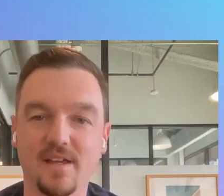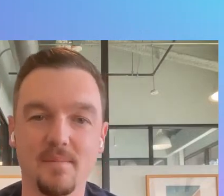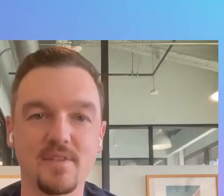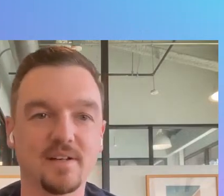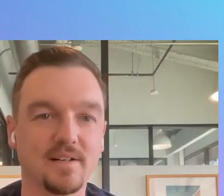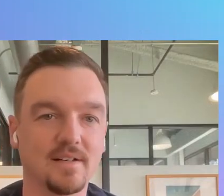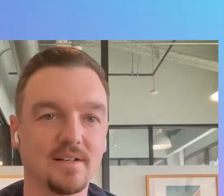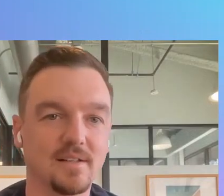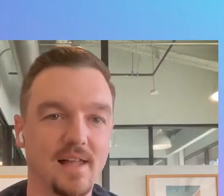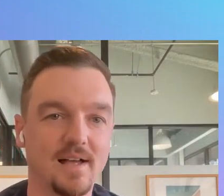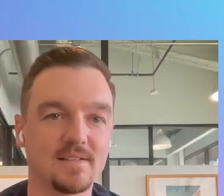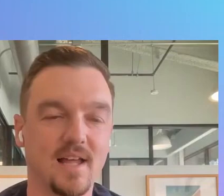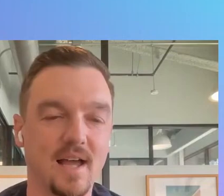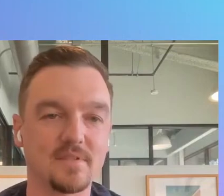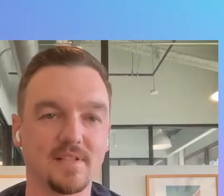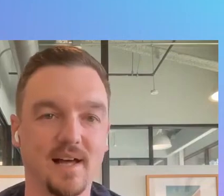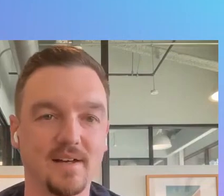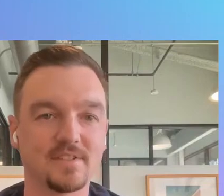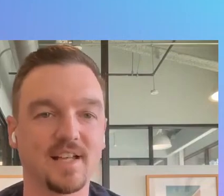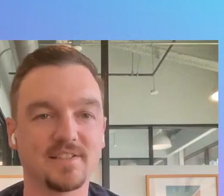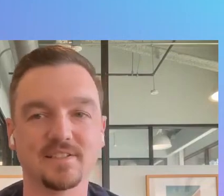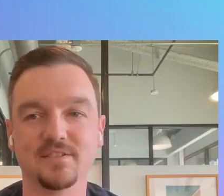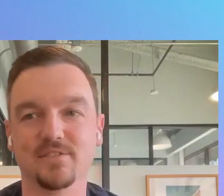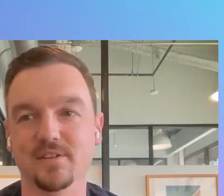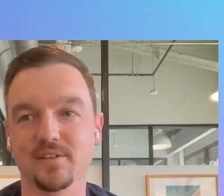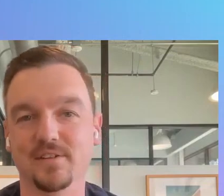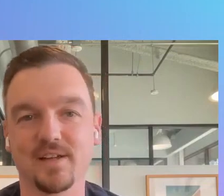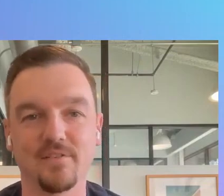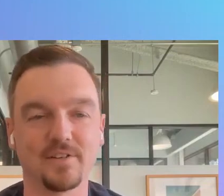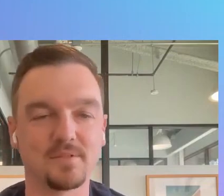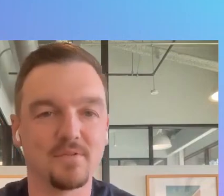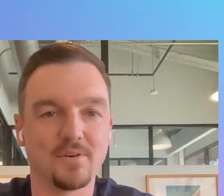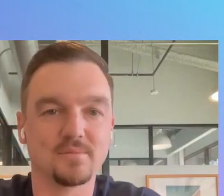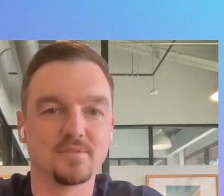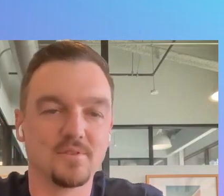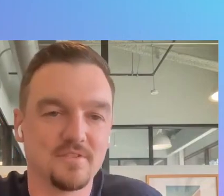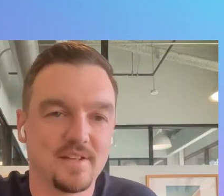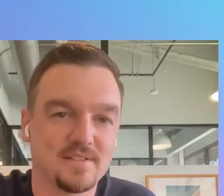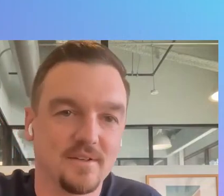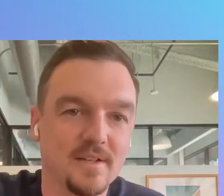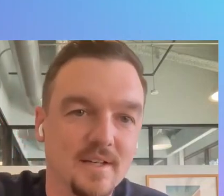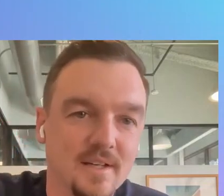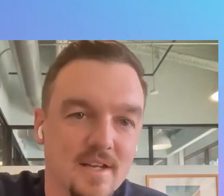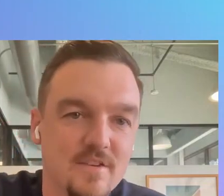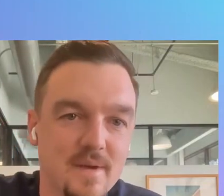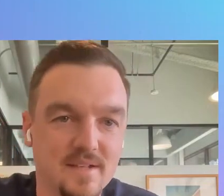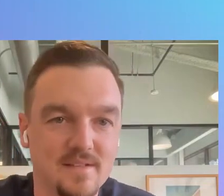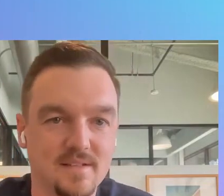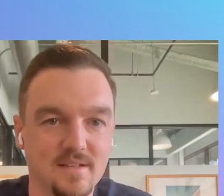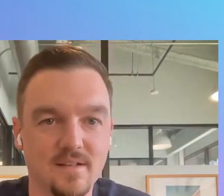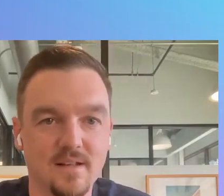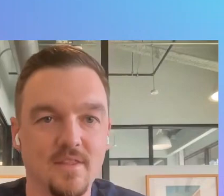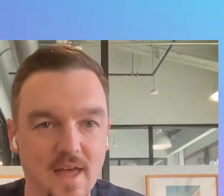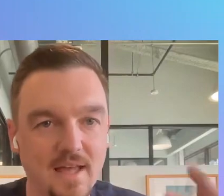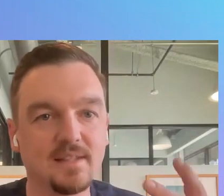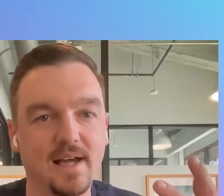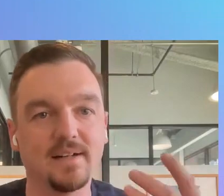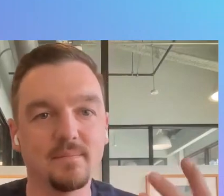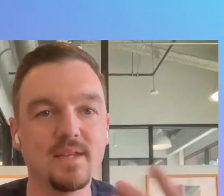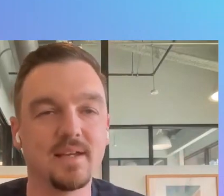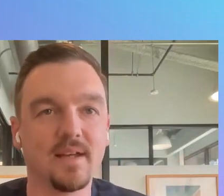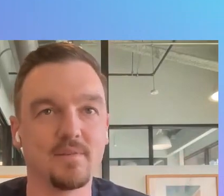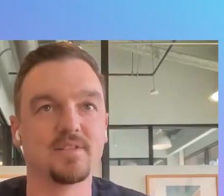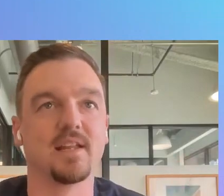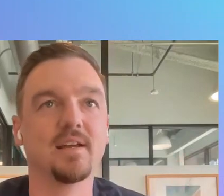AxeCon. I think I'm the last time slot of sessions for the conference before some social events. So you've made it to the